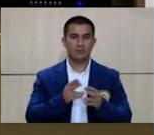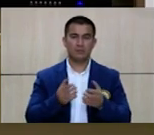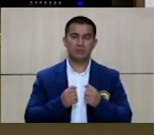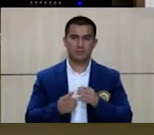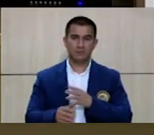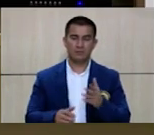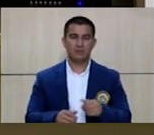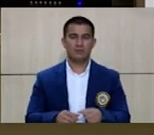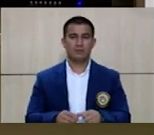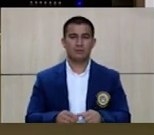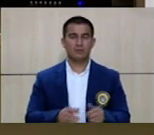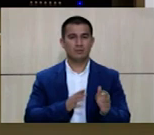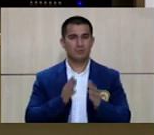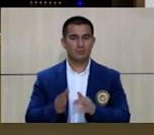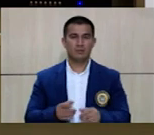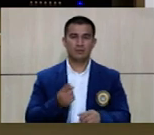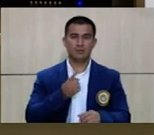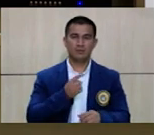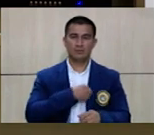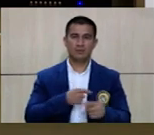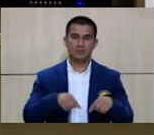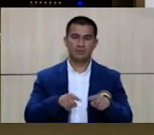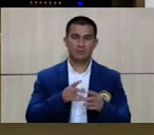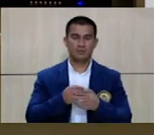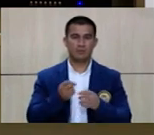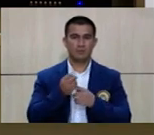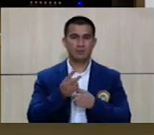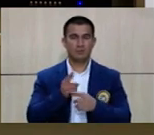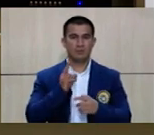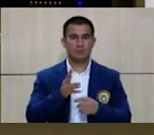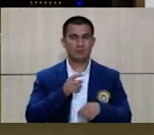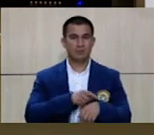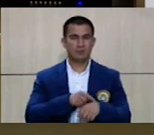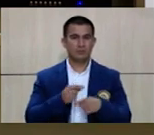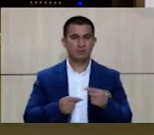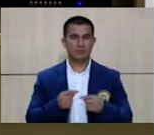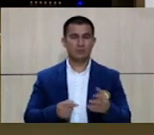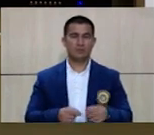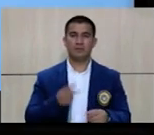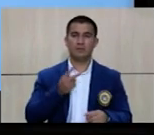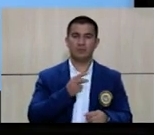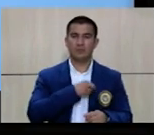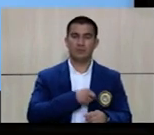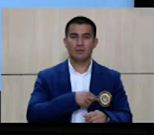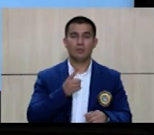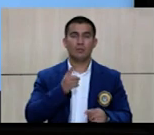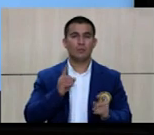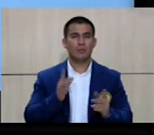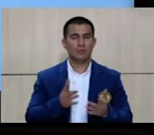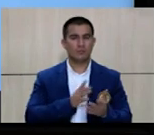edik. Demak, birinchi holatda 12 km soat. Ikkinchi holatda nima